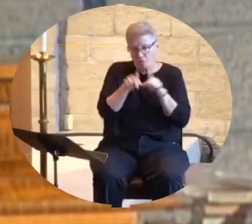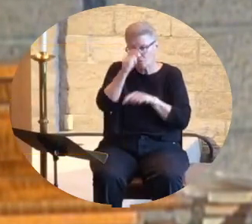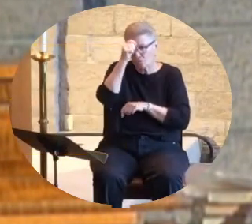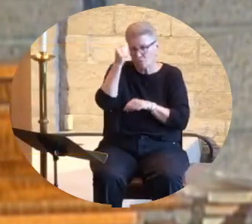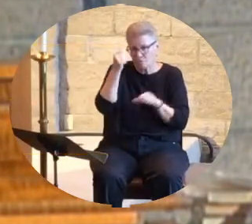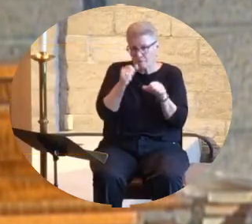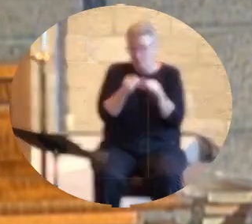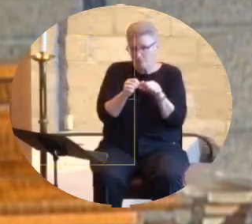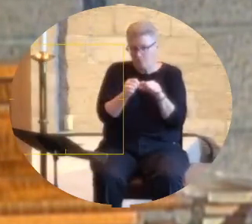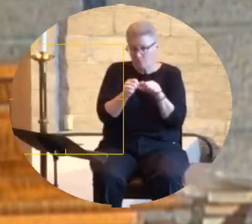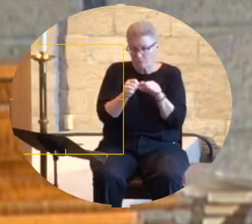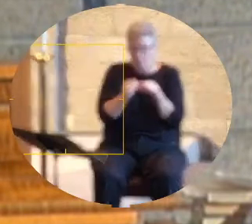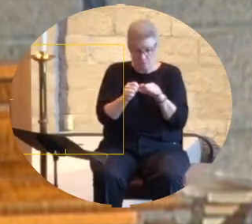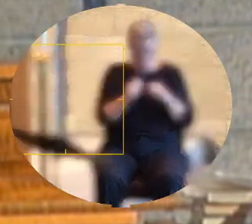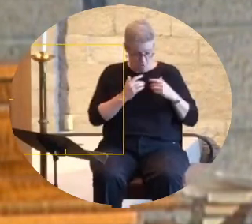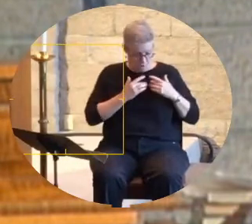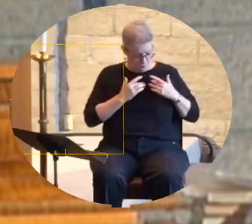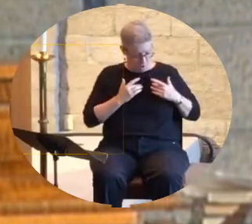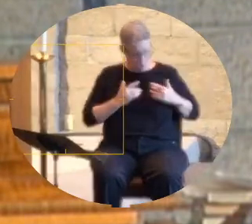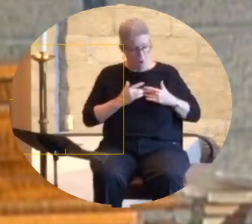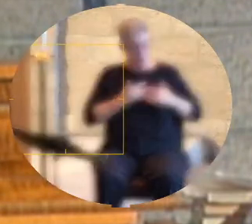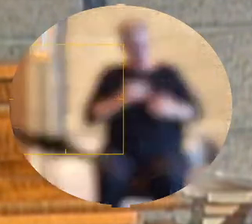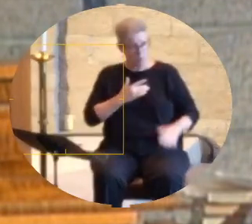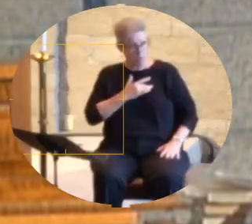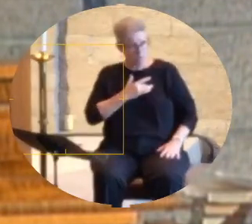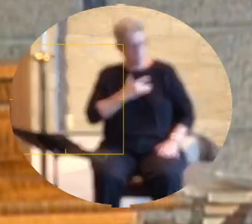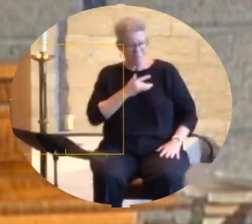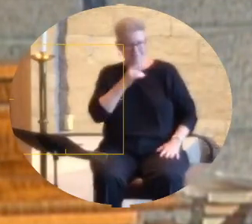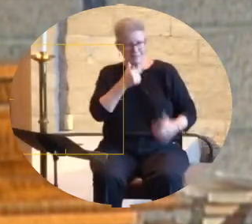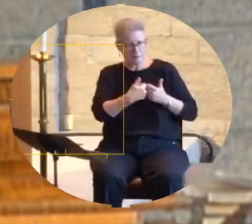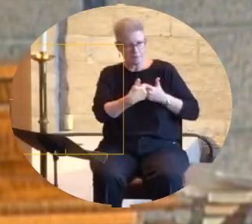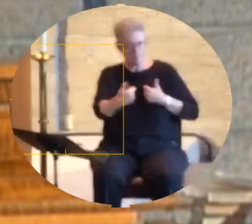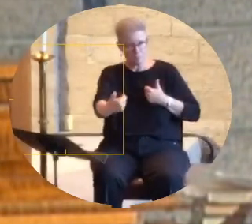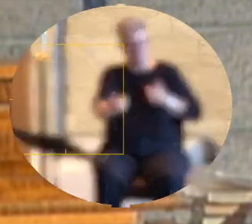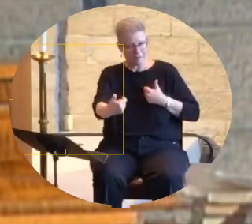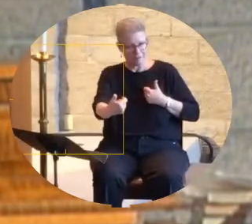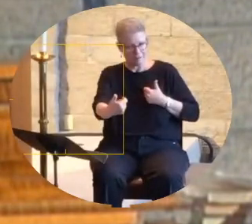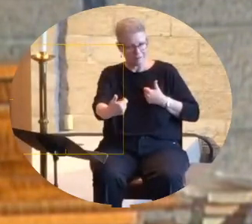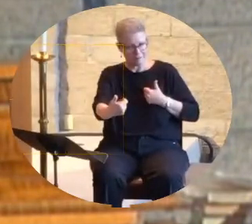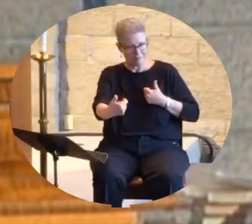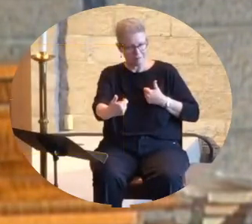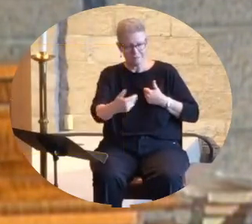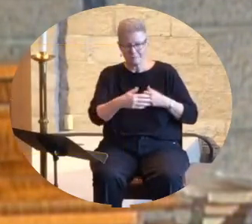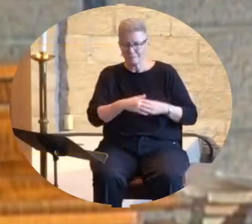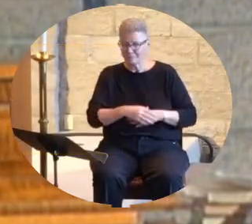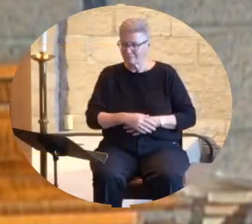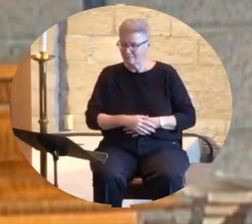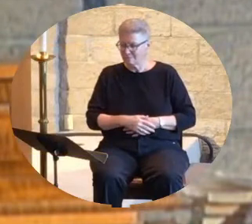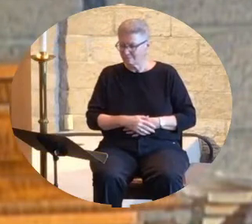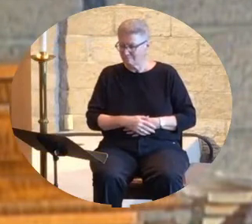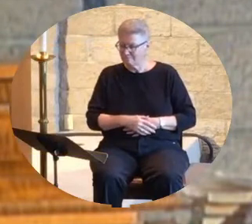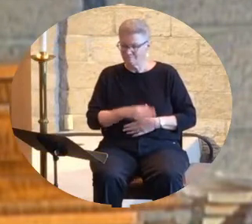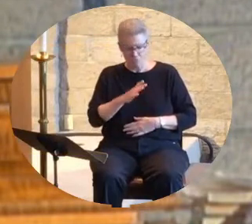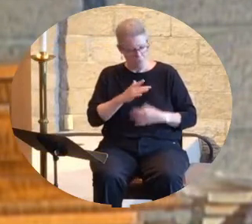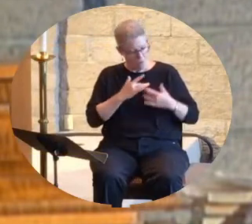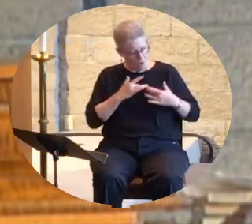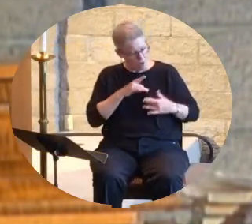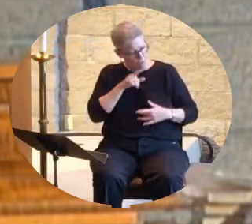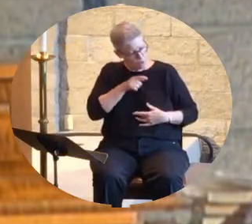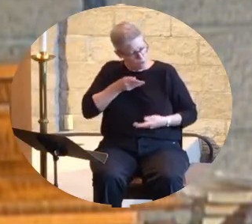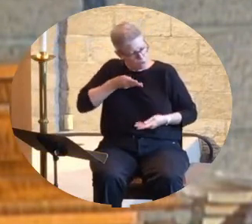the heart is not separate from us. It is fed, nurtured,